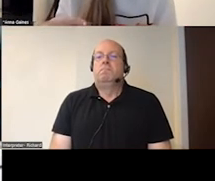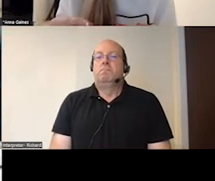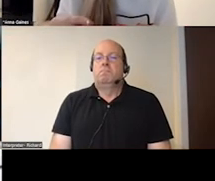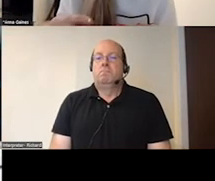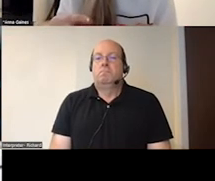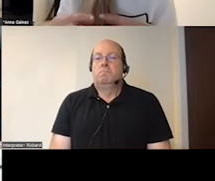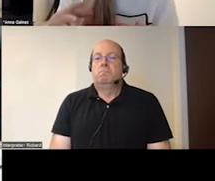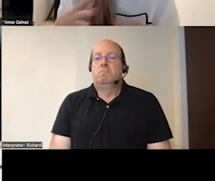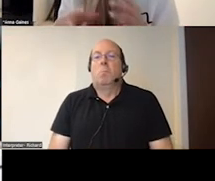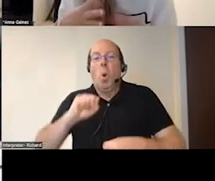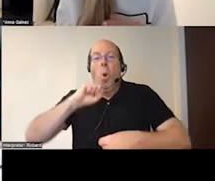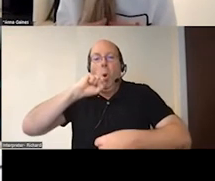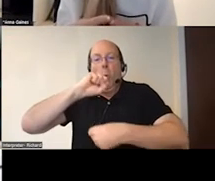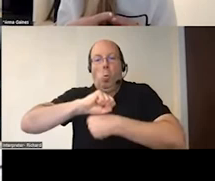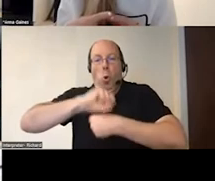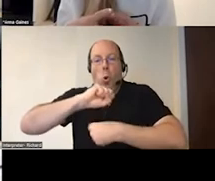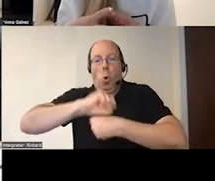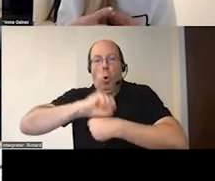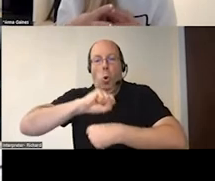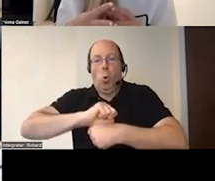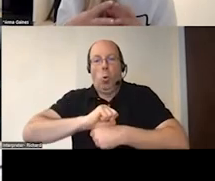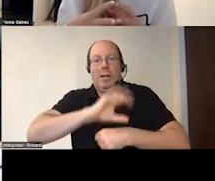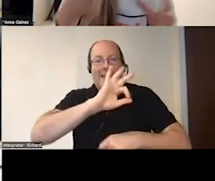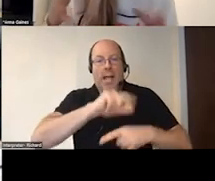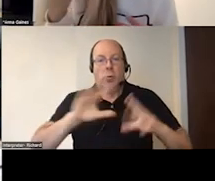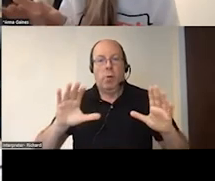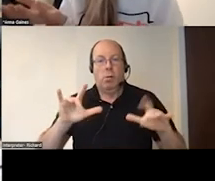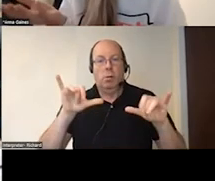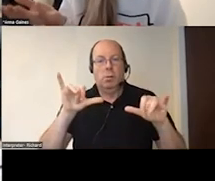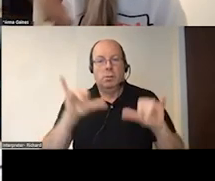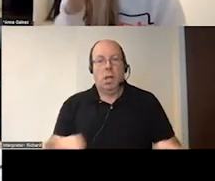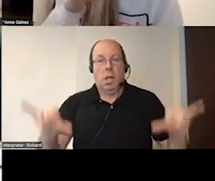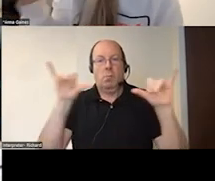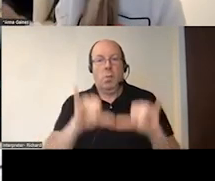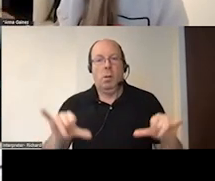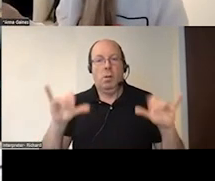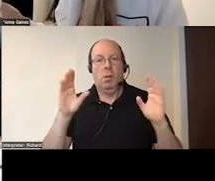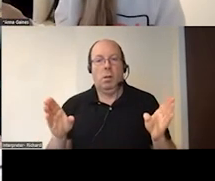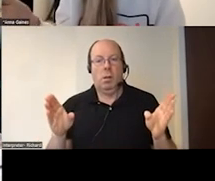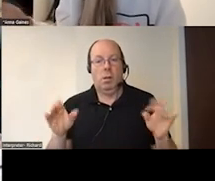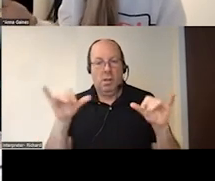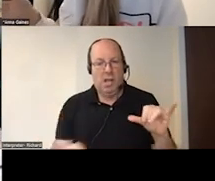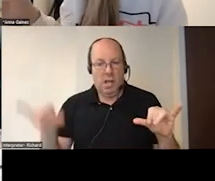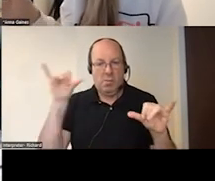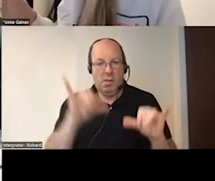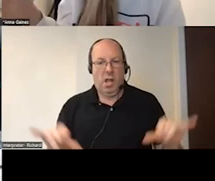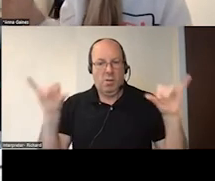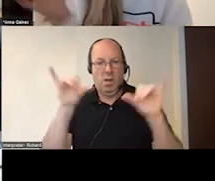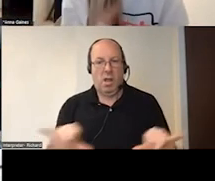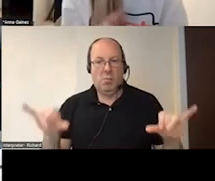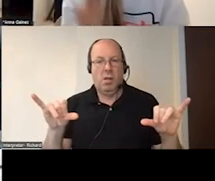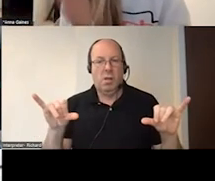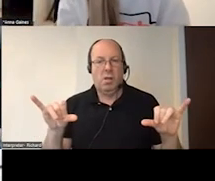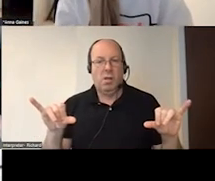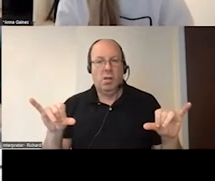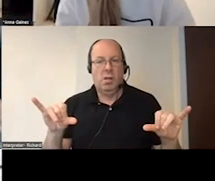working 9 to 5. And if you've done that, then that you can use that as motivation to be like, I can't do that. I already tried it. I don't want to.